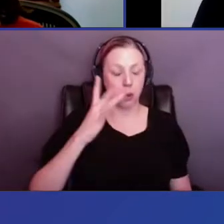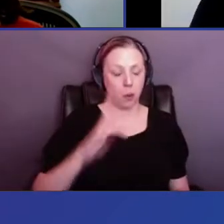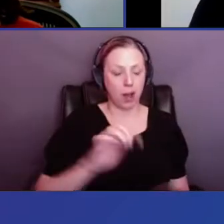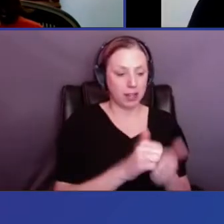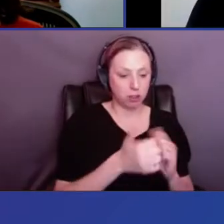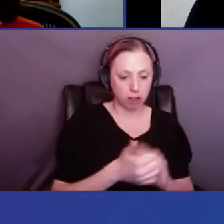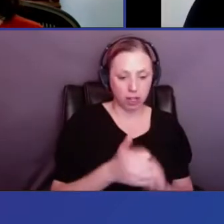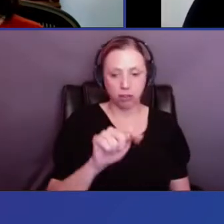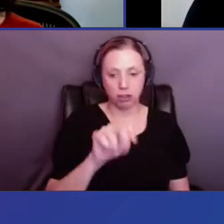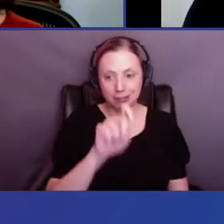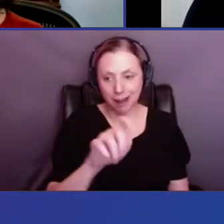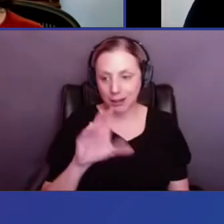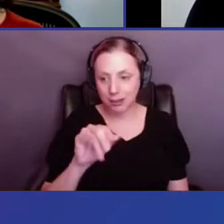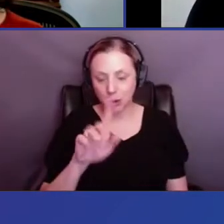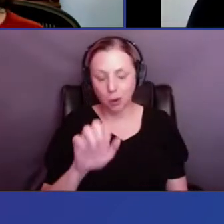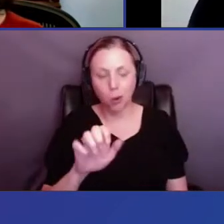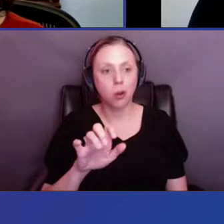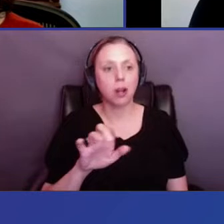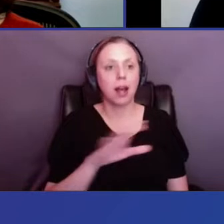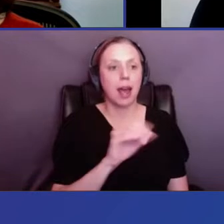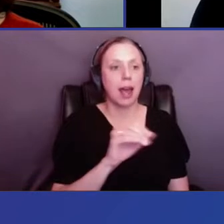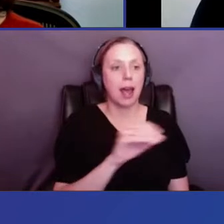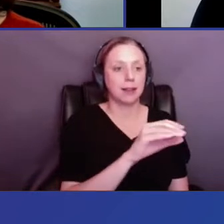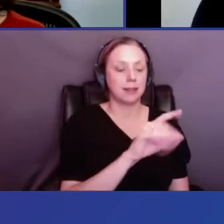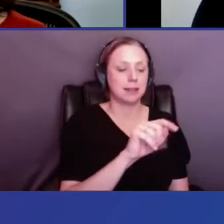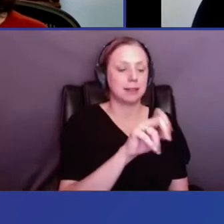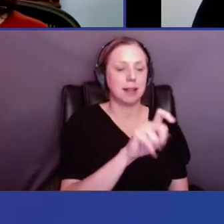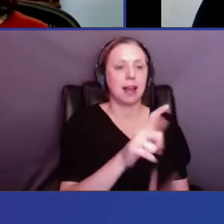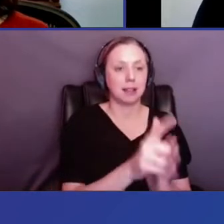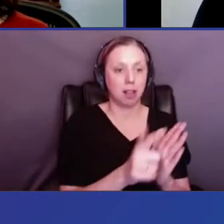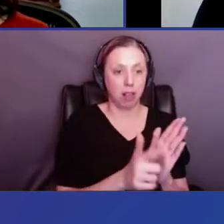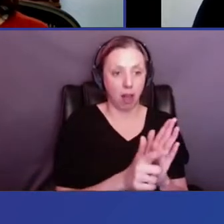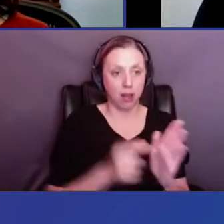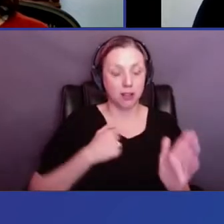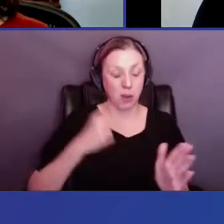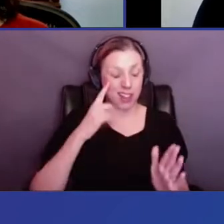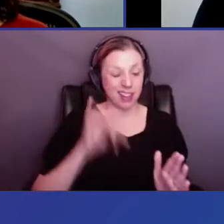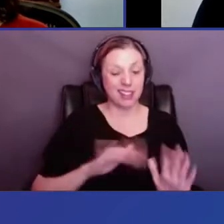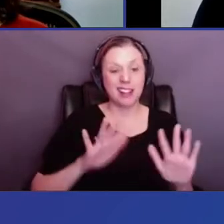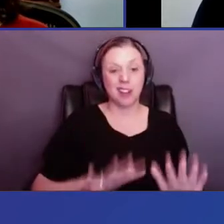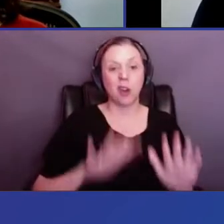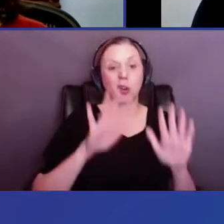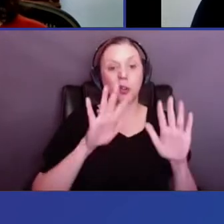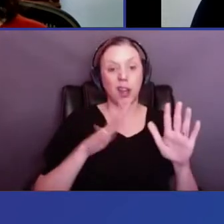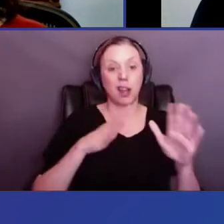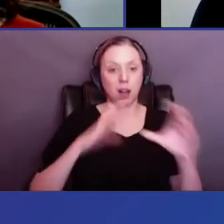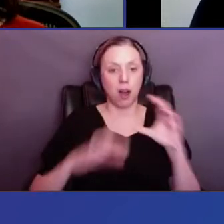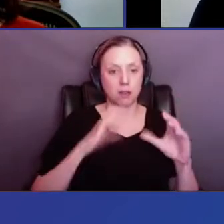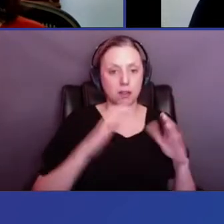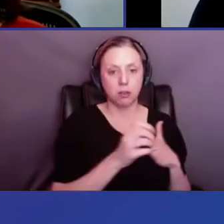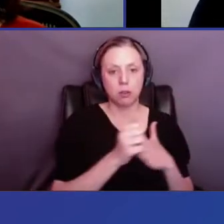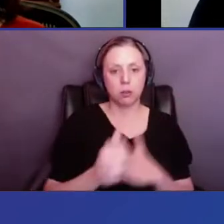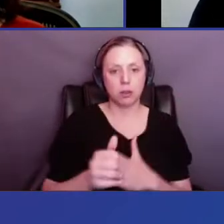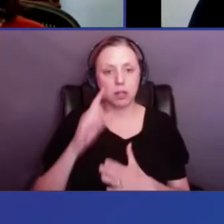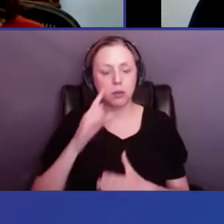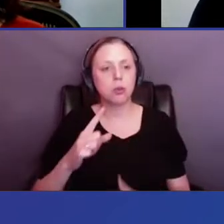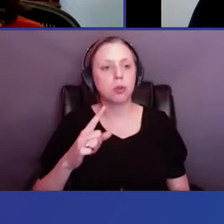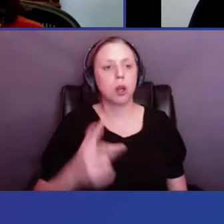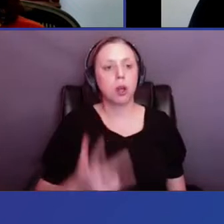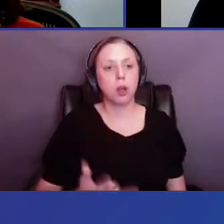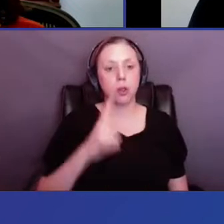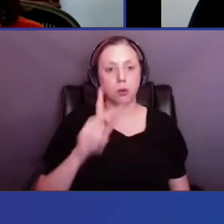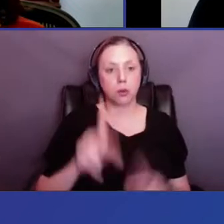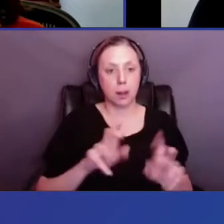tax code and tax law. So I think this is a great segue to our three